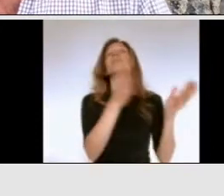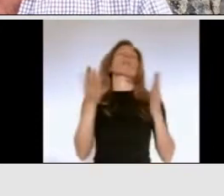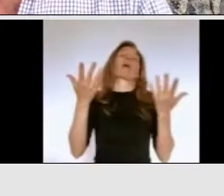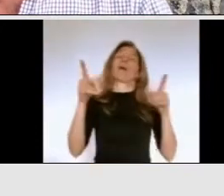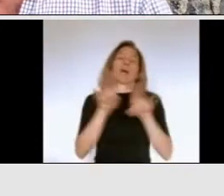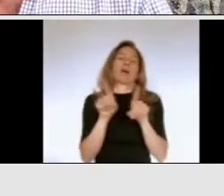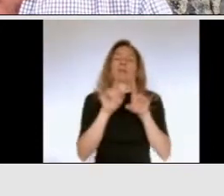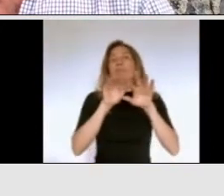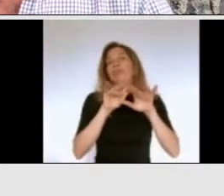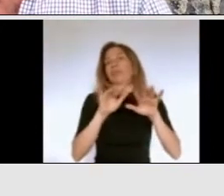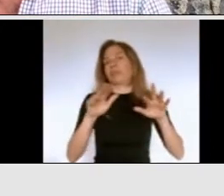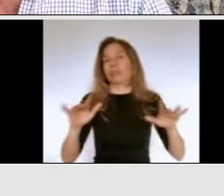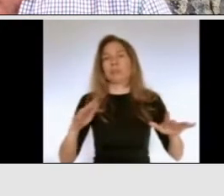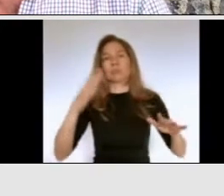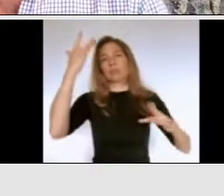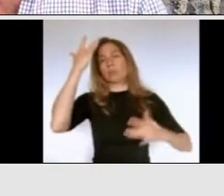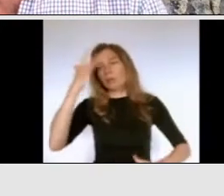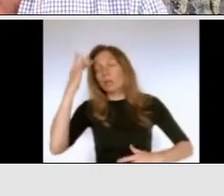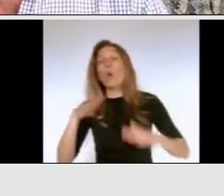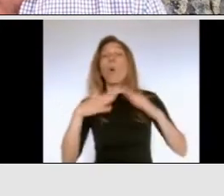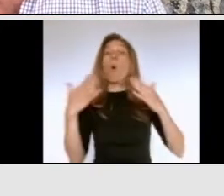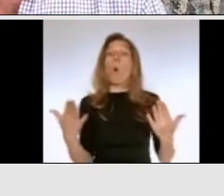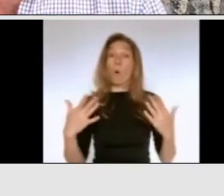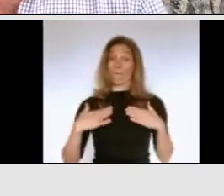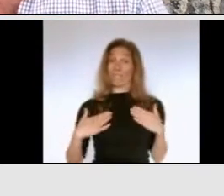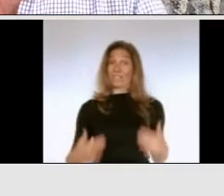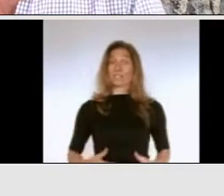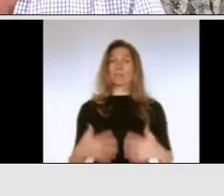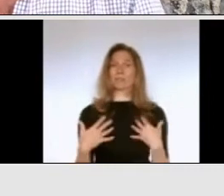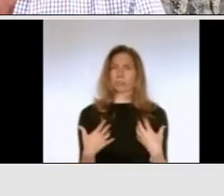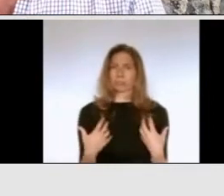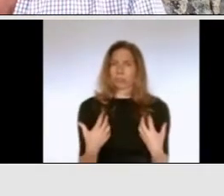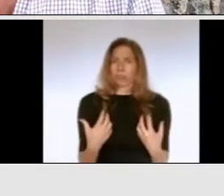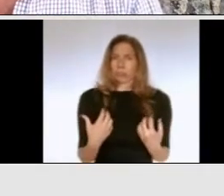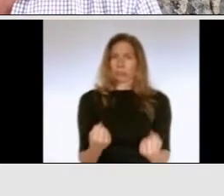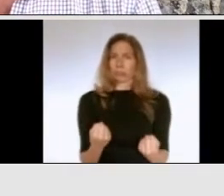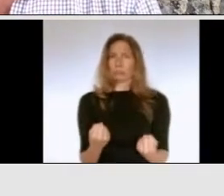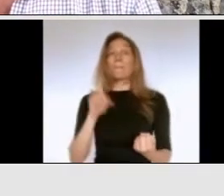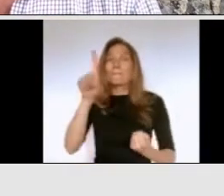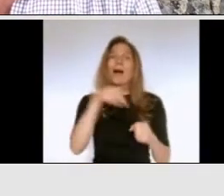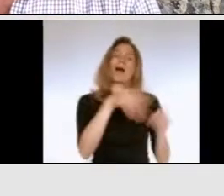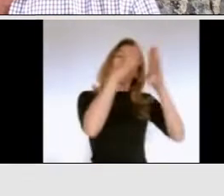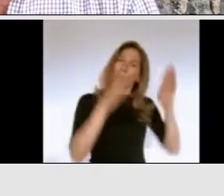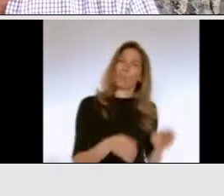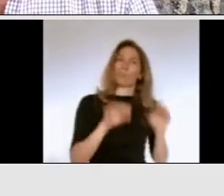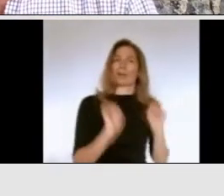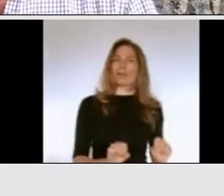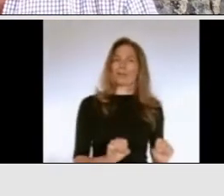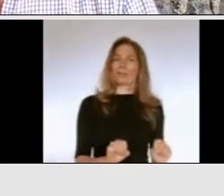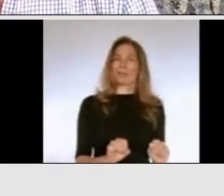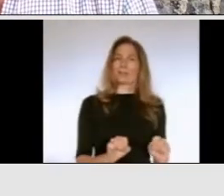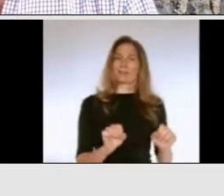of diseases or disorders, of course, the importance of physical rehabilitation, again, in the home environment.